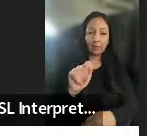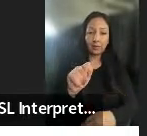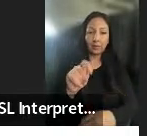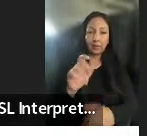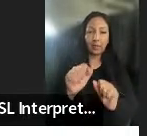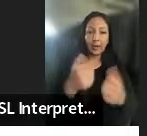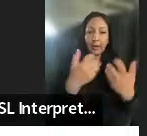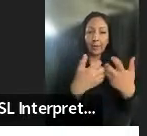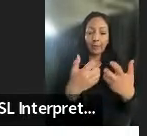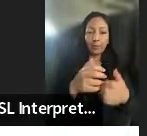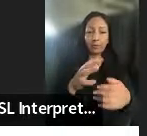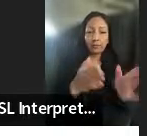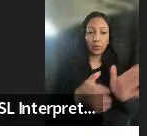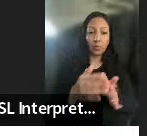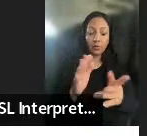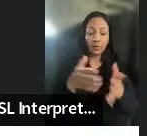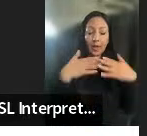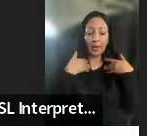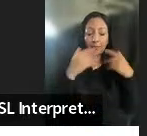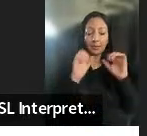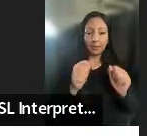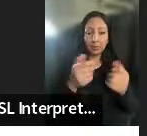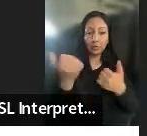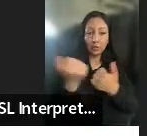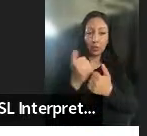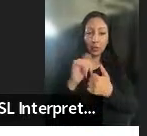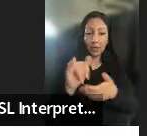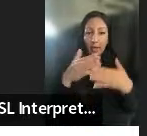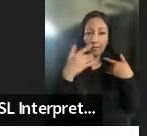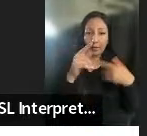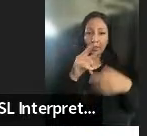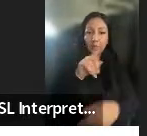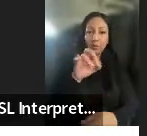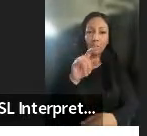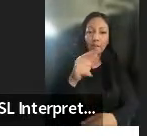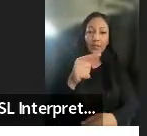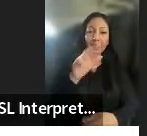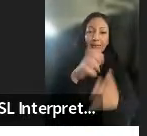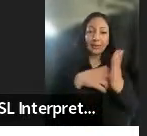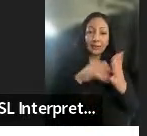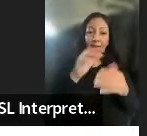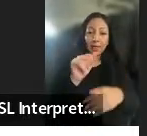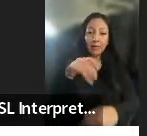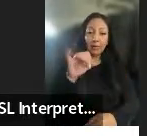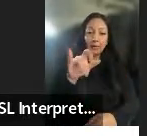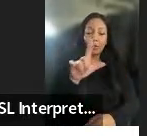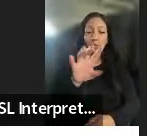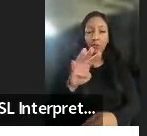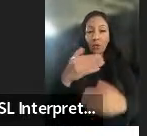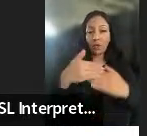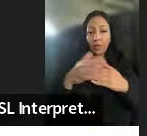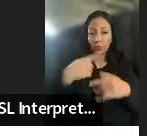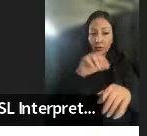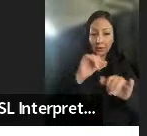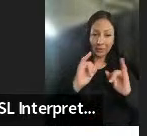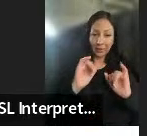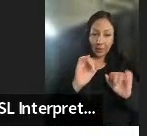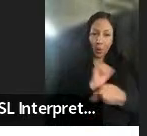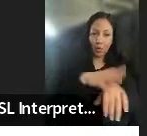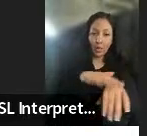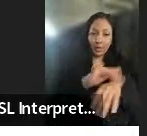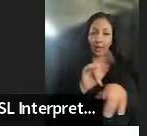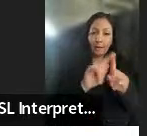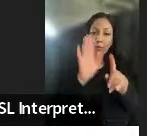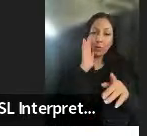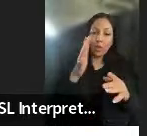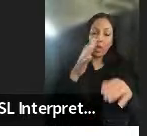support that. So happy to say that the zoning text, April 24th onwards, we are still working on it, but it will be online,